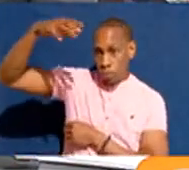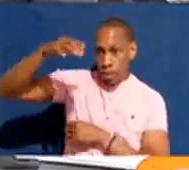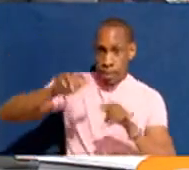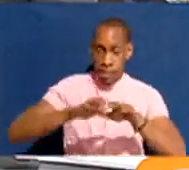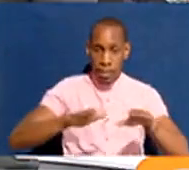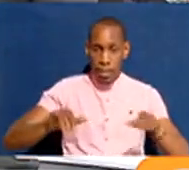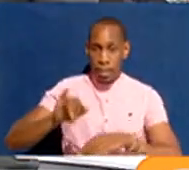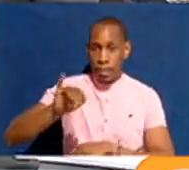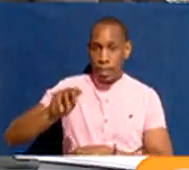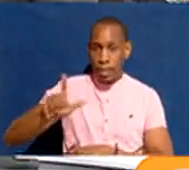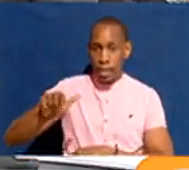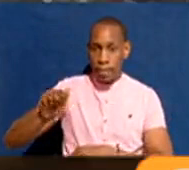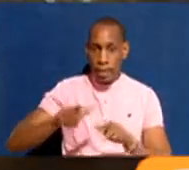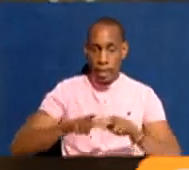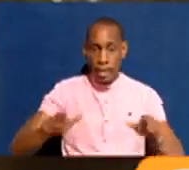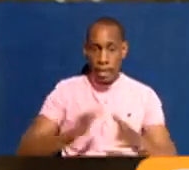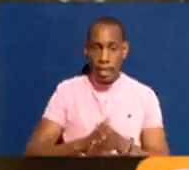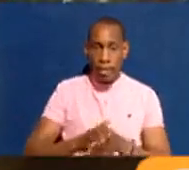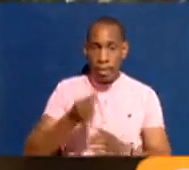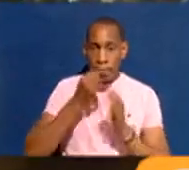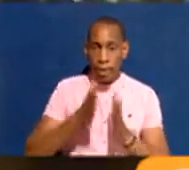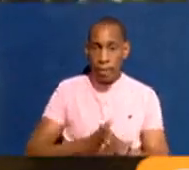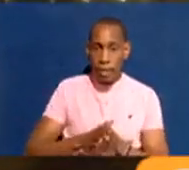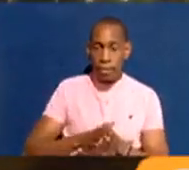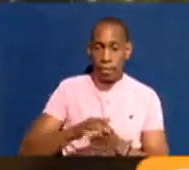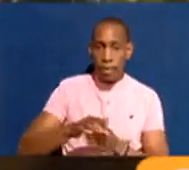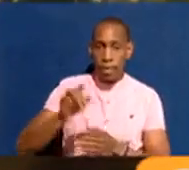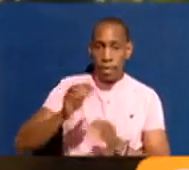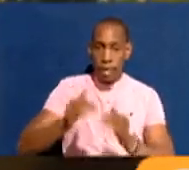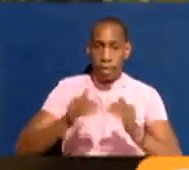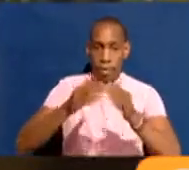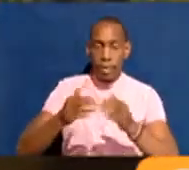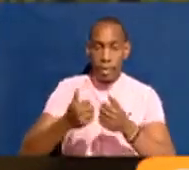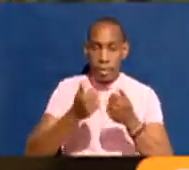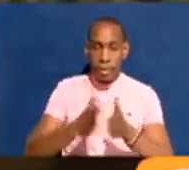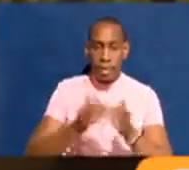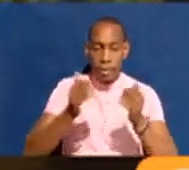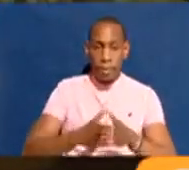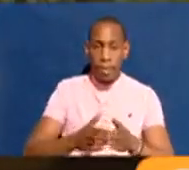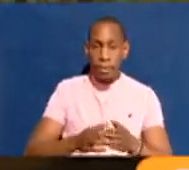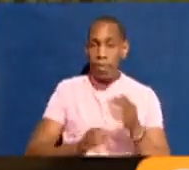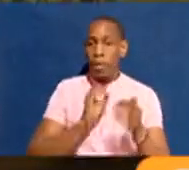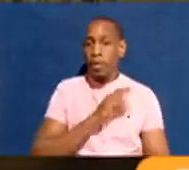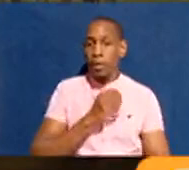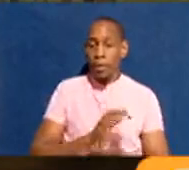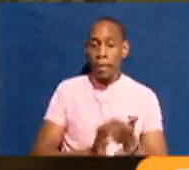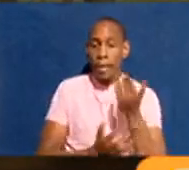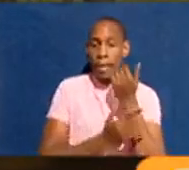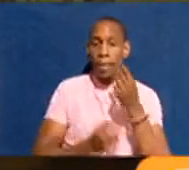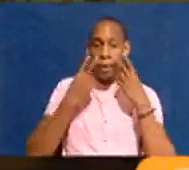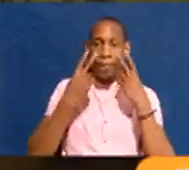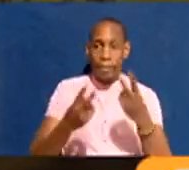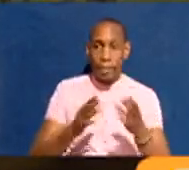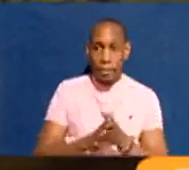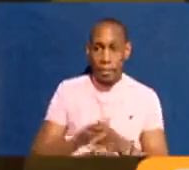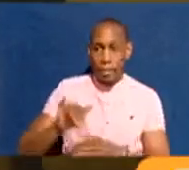Impala club. Now match officials called off the matches after players complained of poor visibility. Hosts Impala